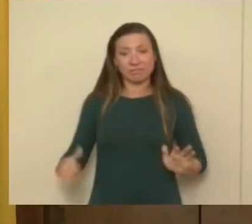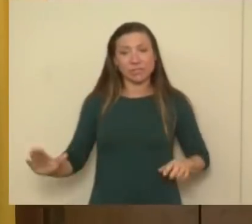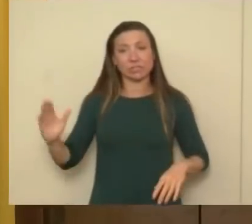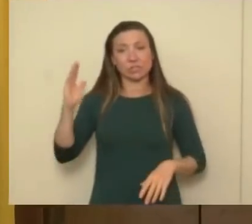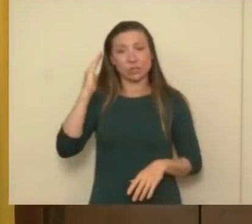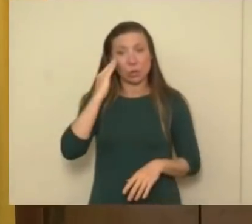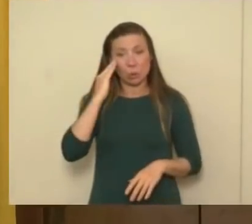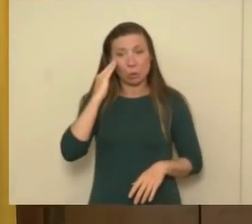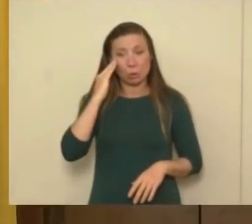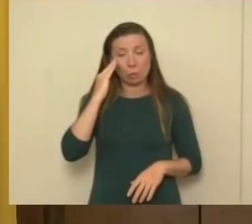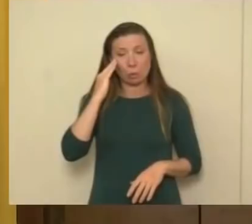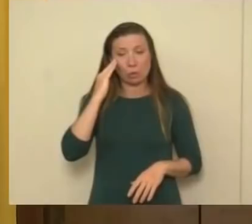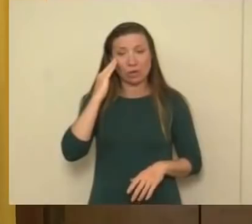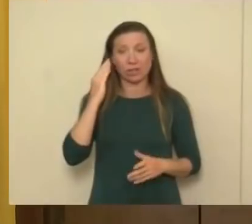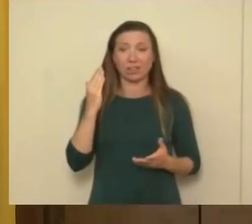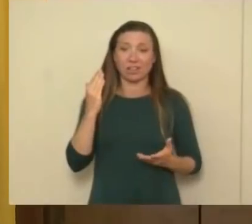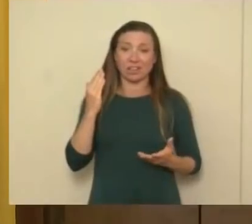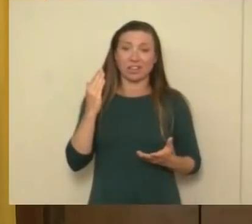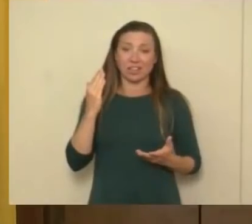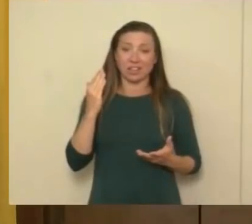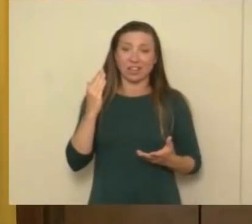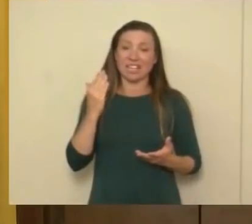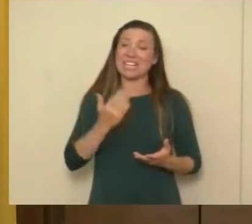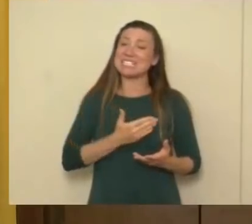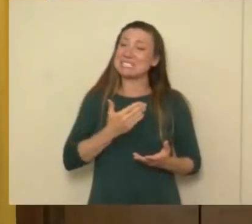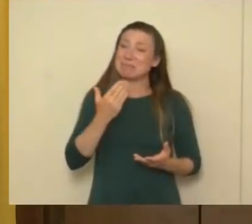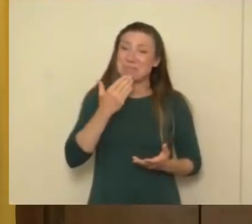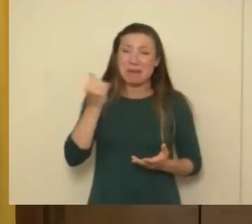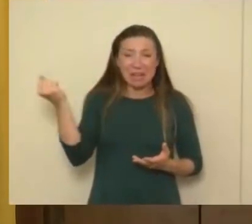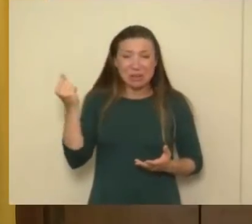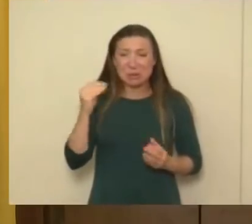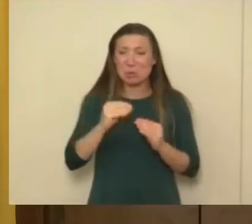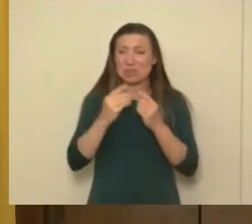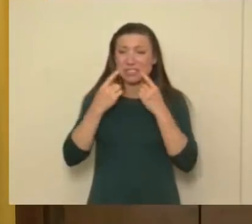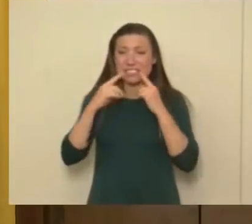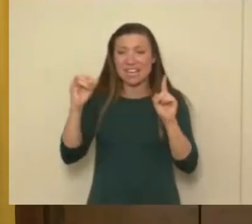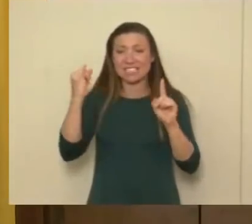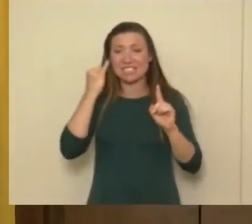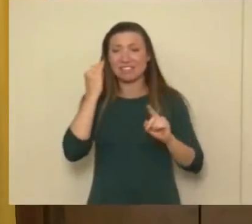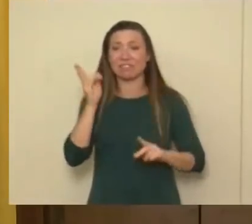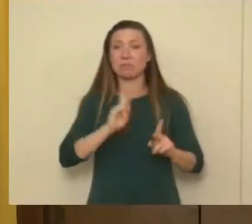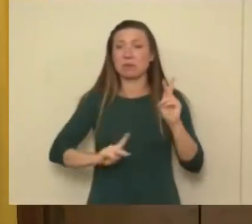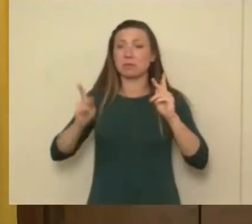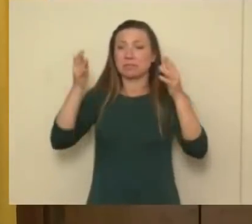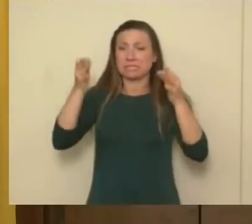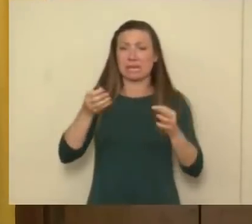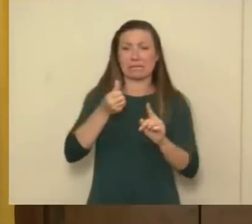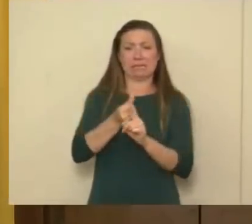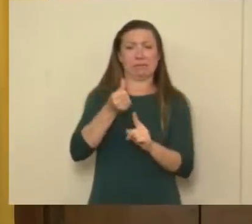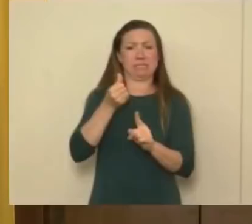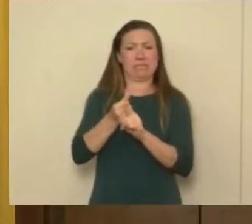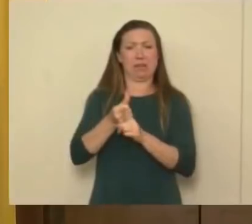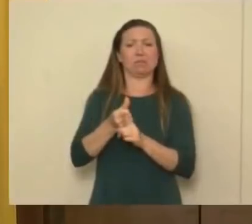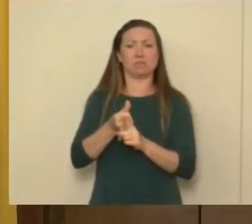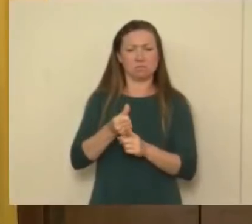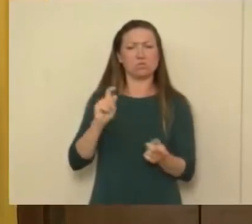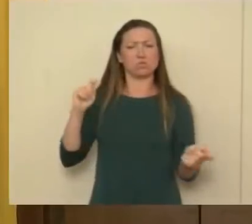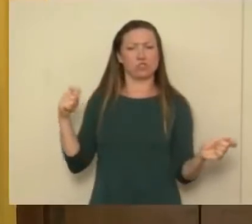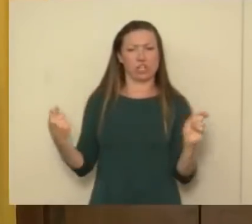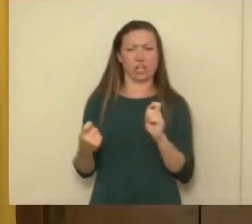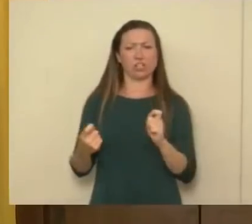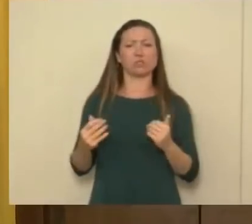people to have behavior changes on their own. They last longer, there's less debate about them, and people actually help